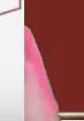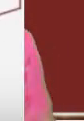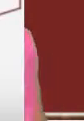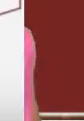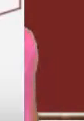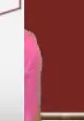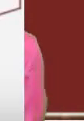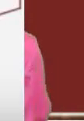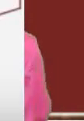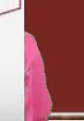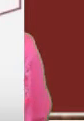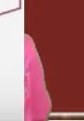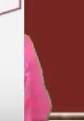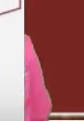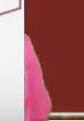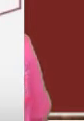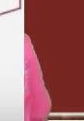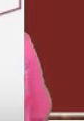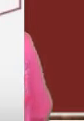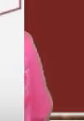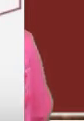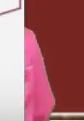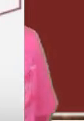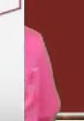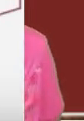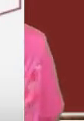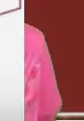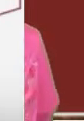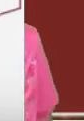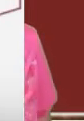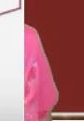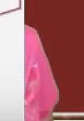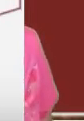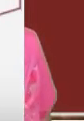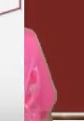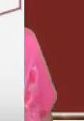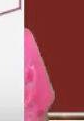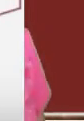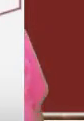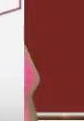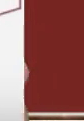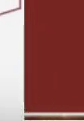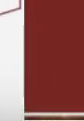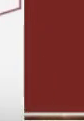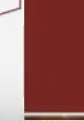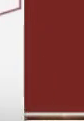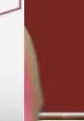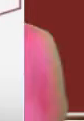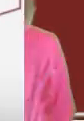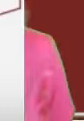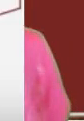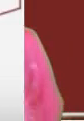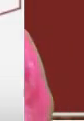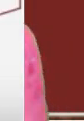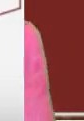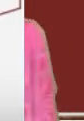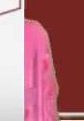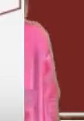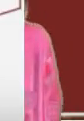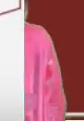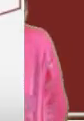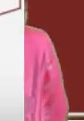it says that they've got, they're combating corruption. So this is You know how he keeps saying in